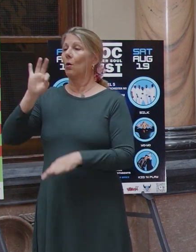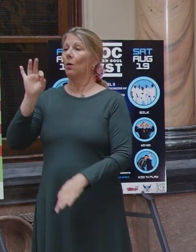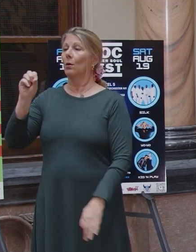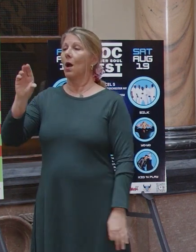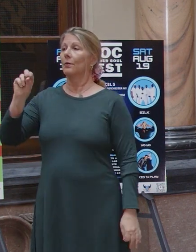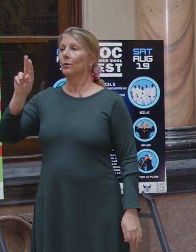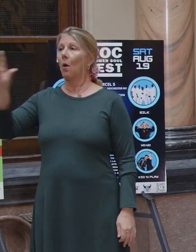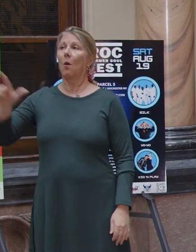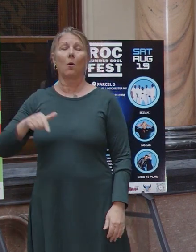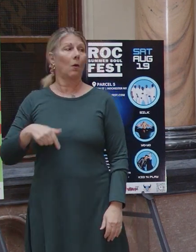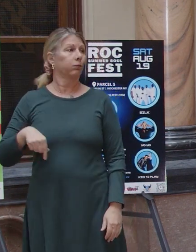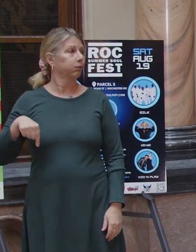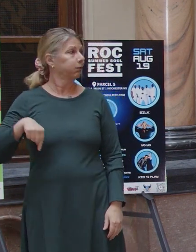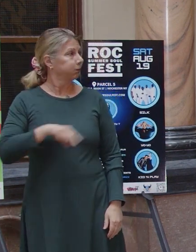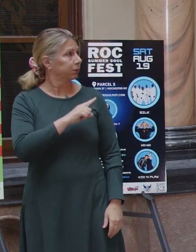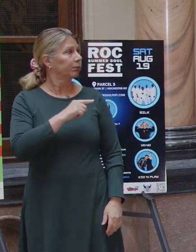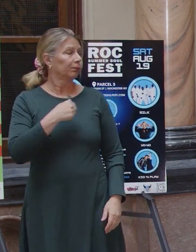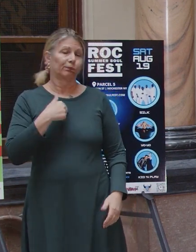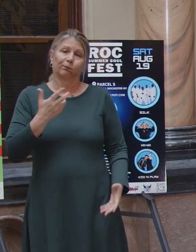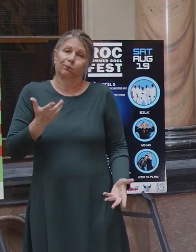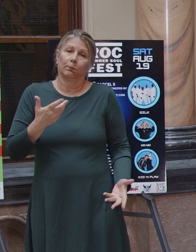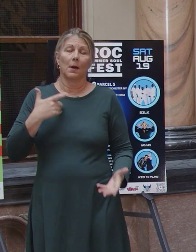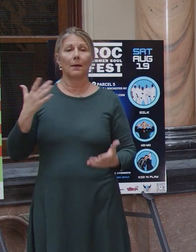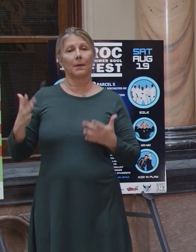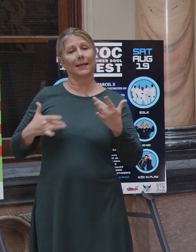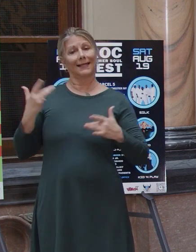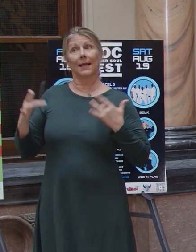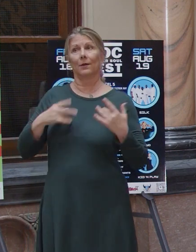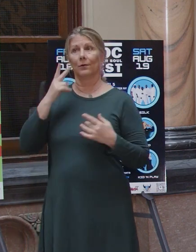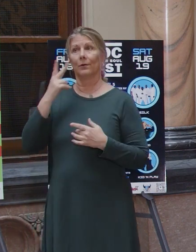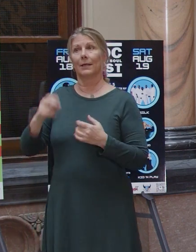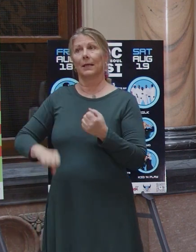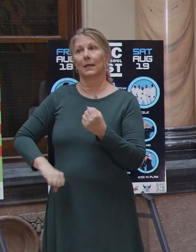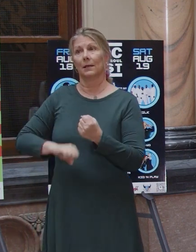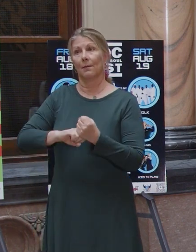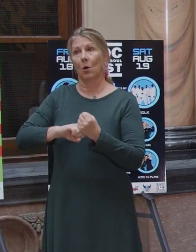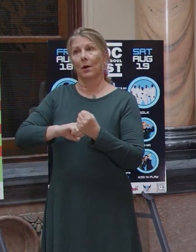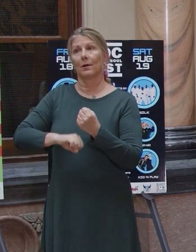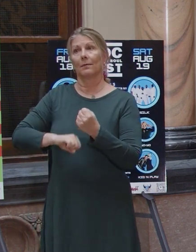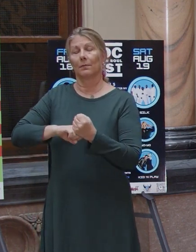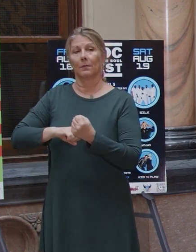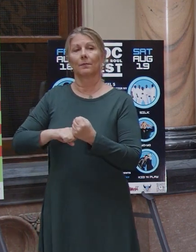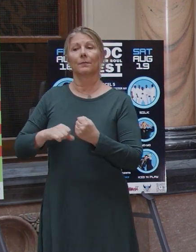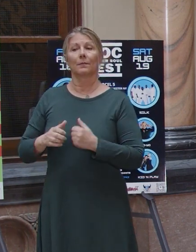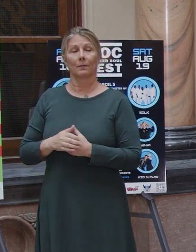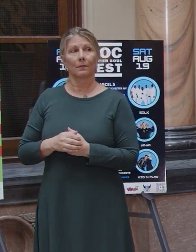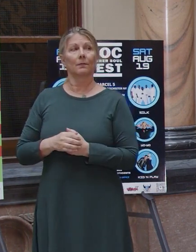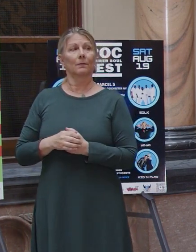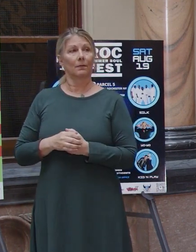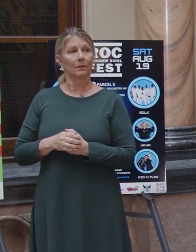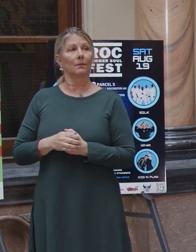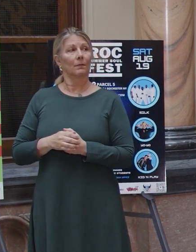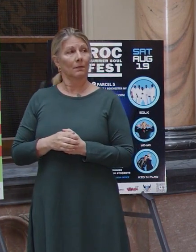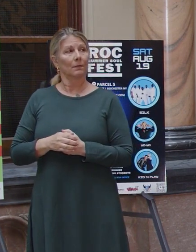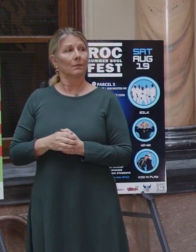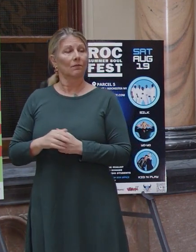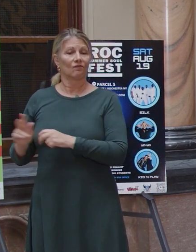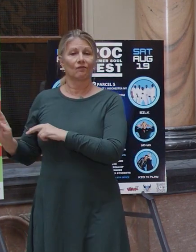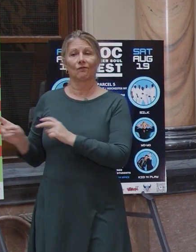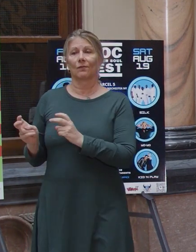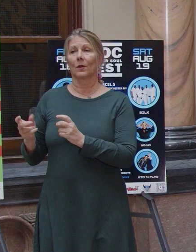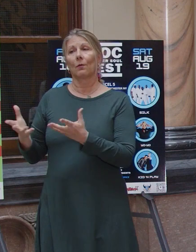good. I'm just excited to see all the support. It's just really all about bringing the community